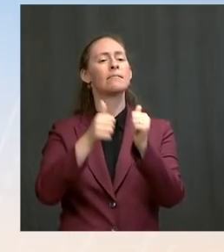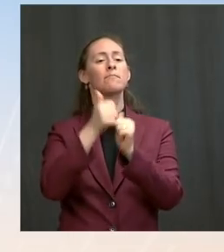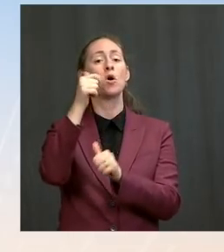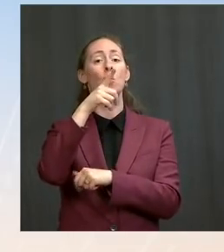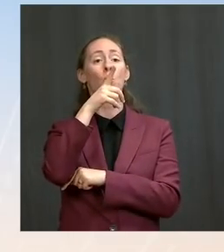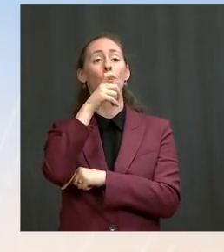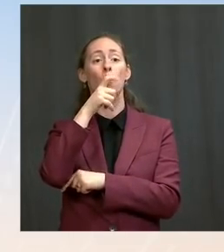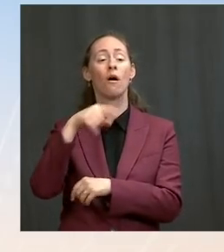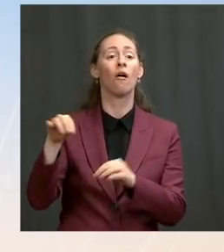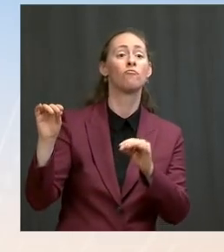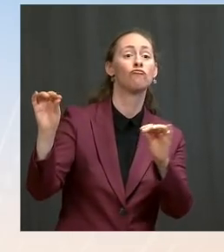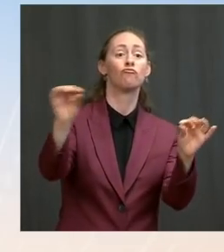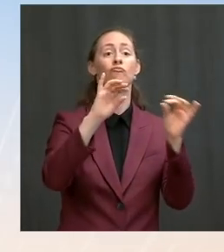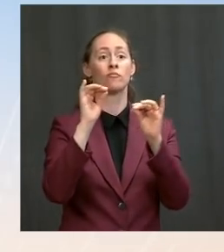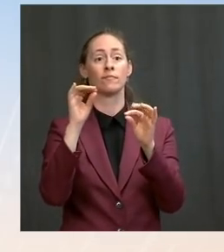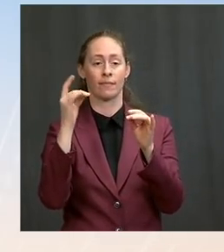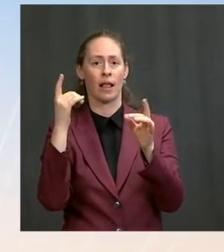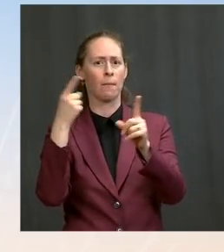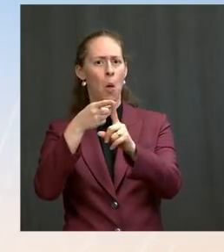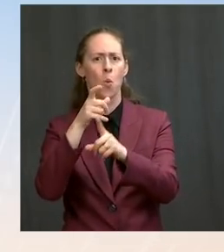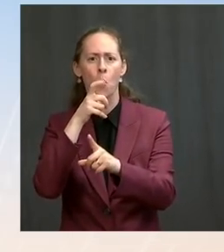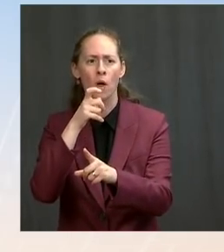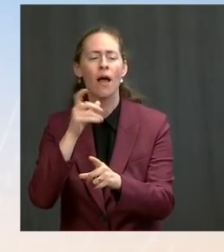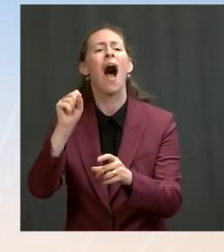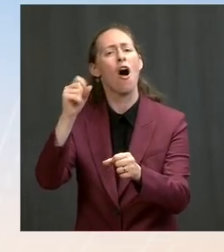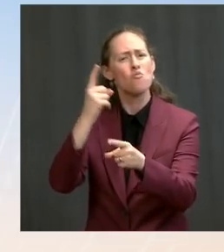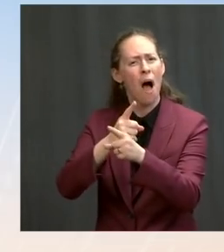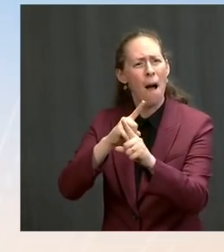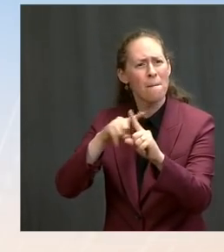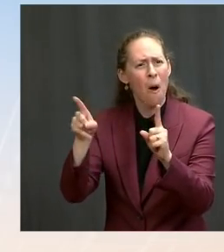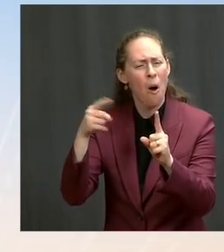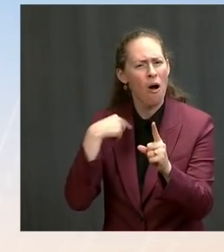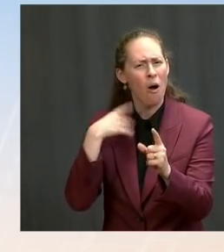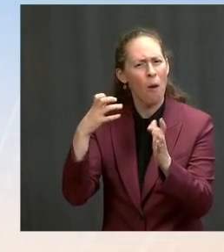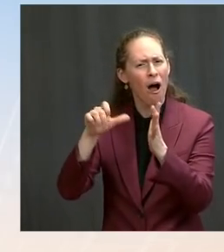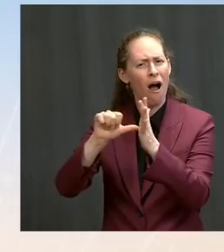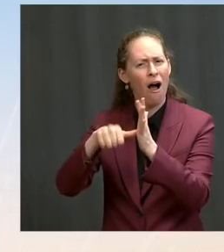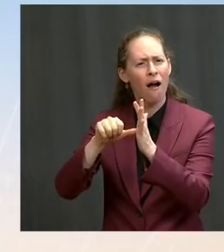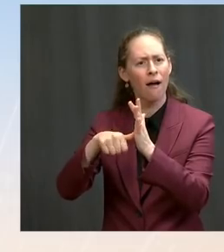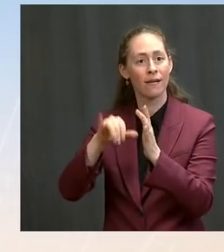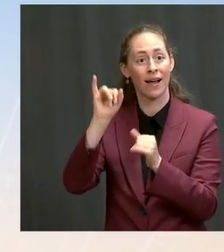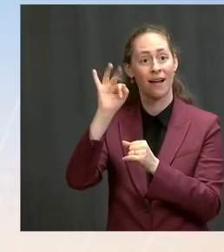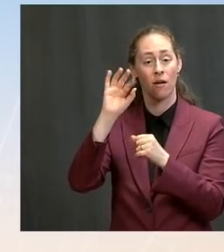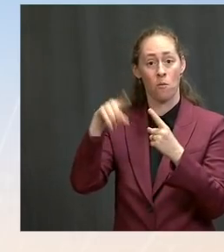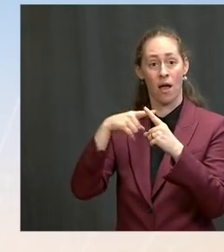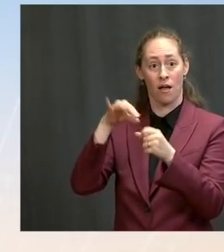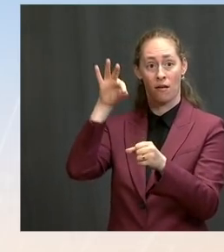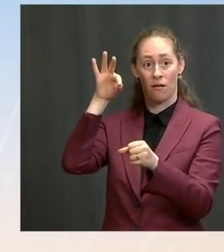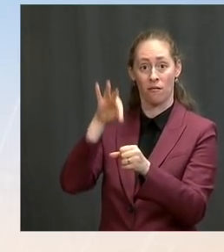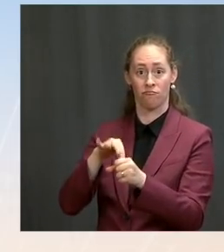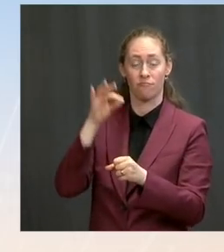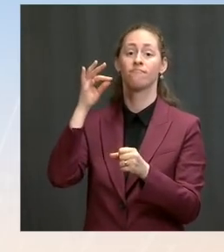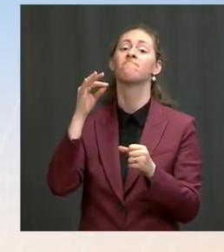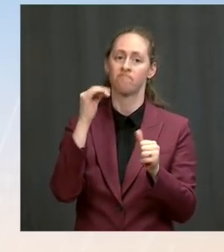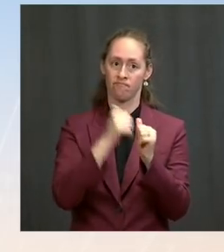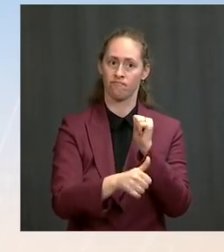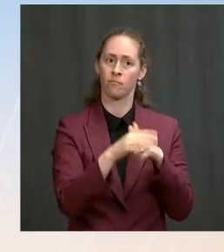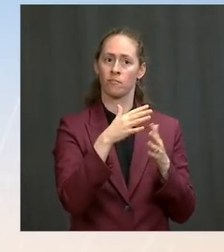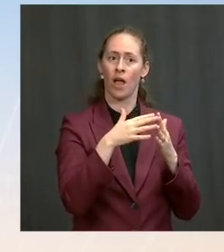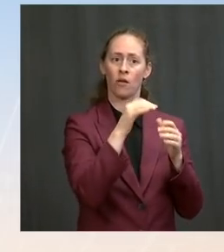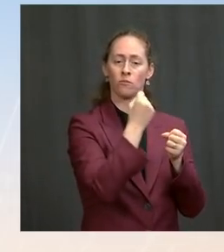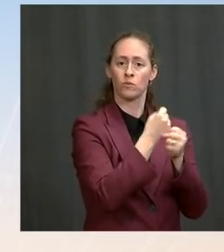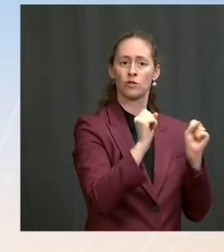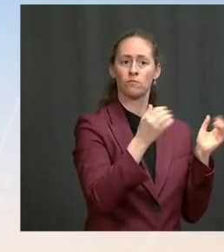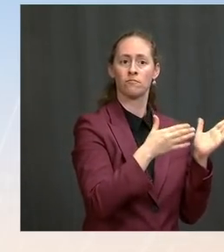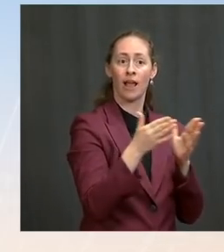say? To your point there, at the time of the vote on the American Rescue Plan, you had the Republican leader in the Senate, Mitch